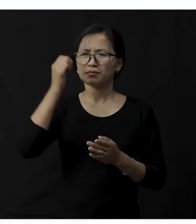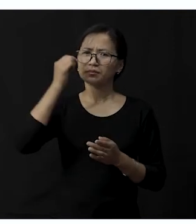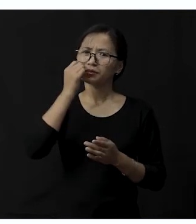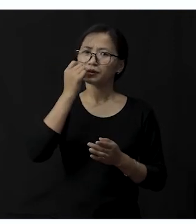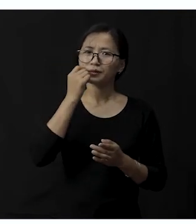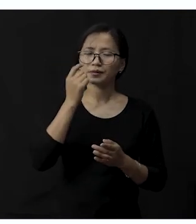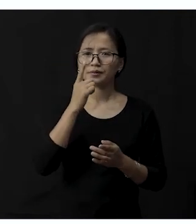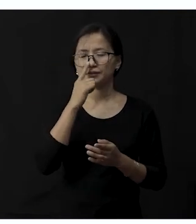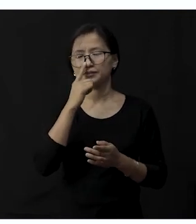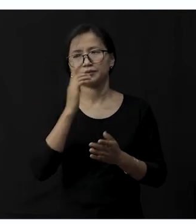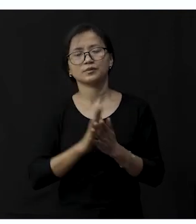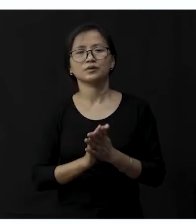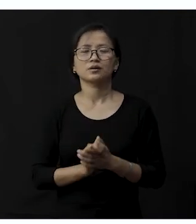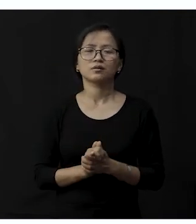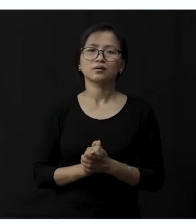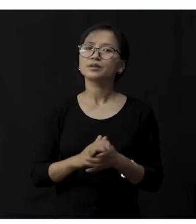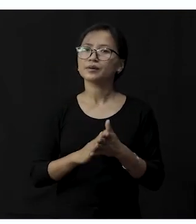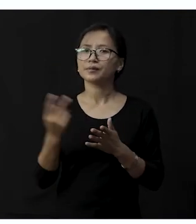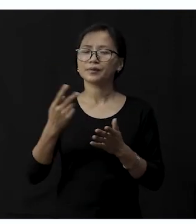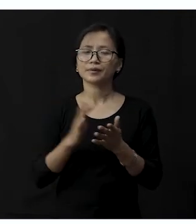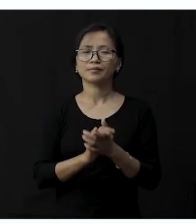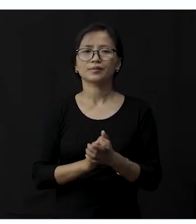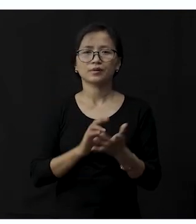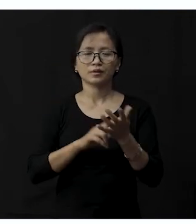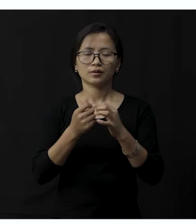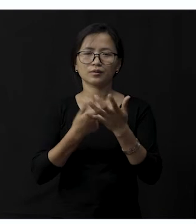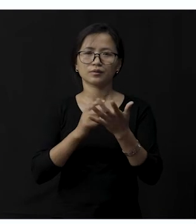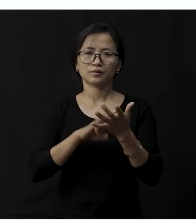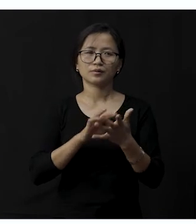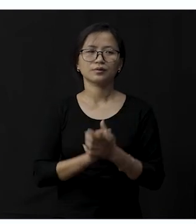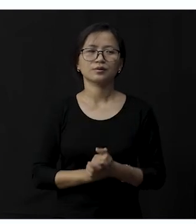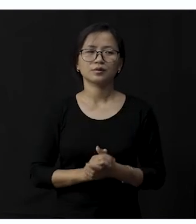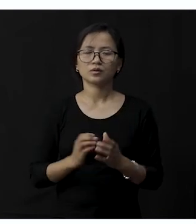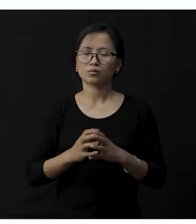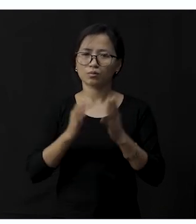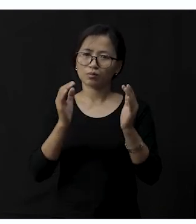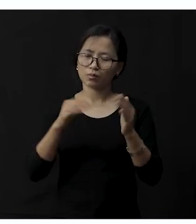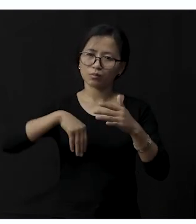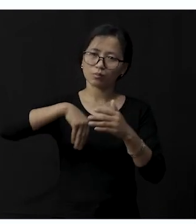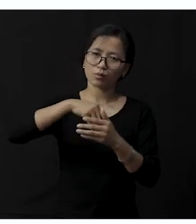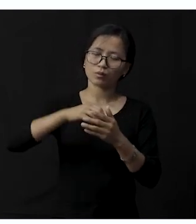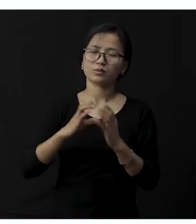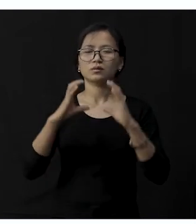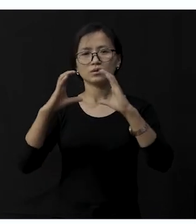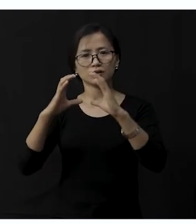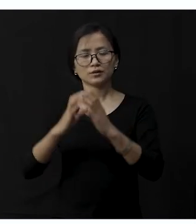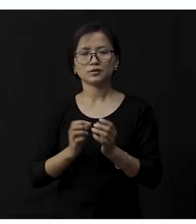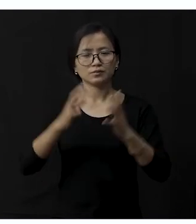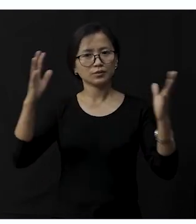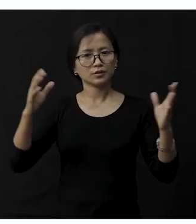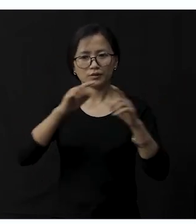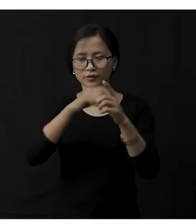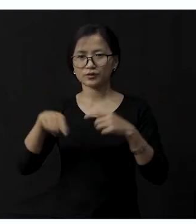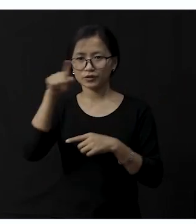with a ball. The ball is big and round in shape. So ball is a name of a thing. That's